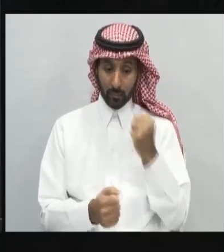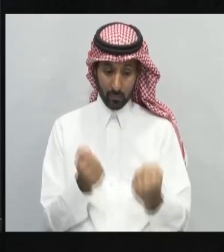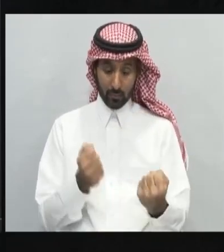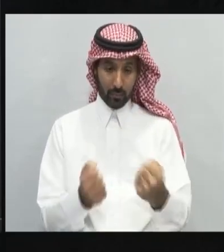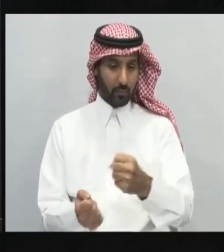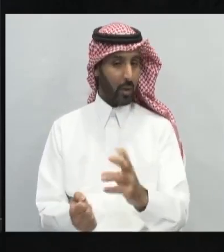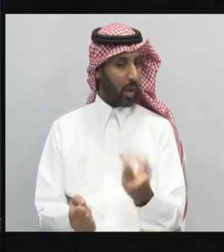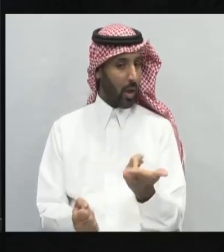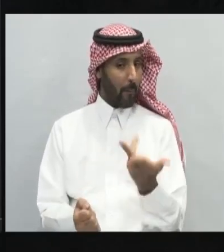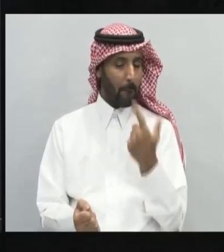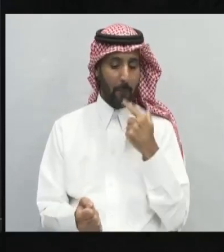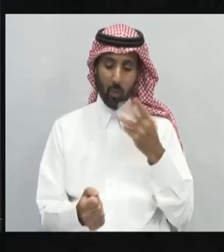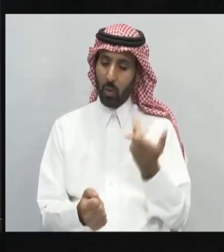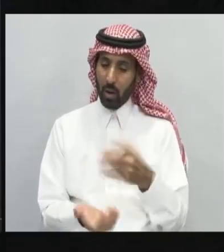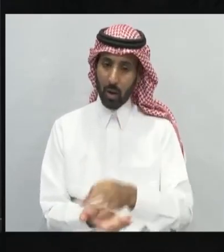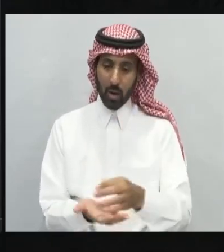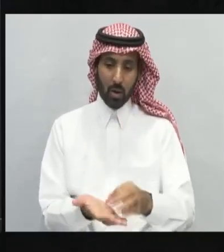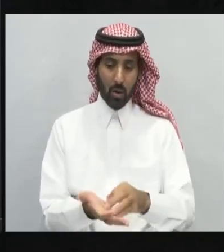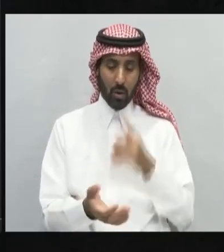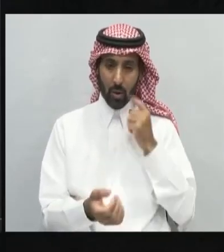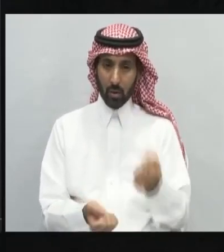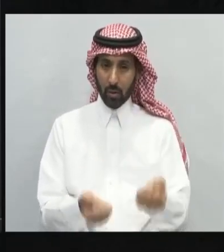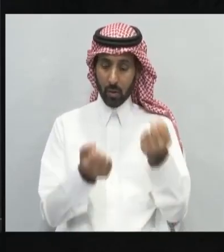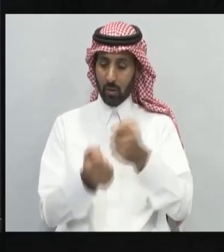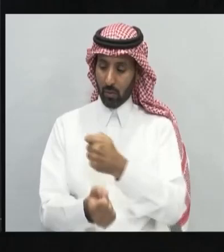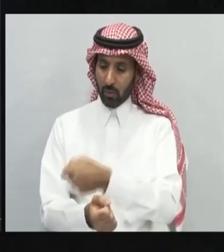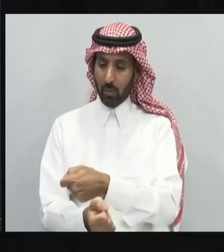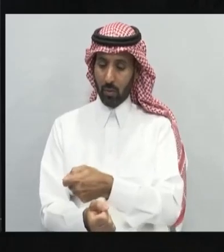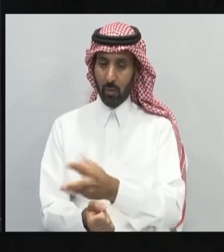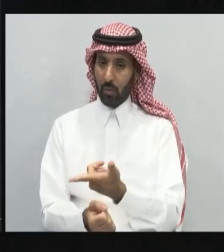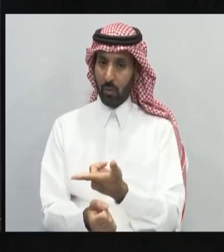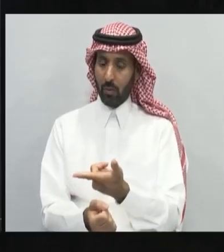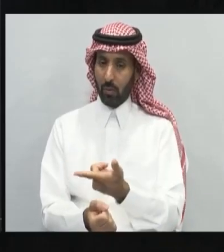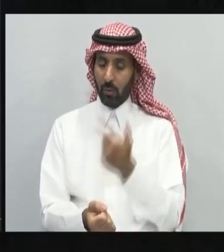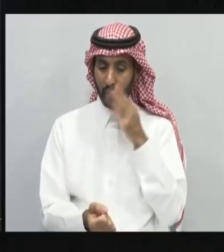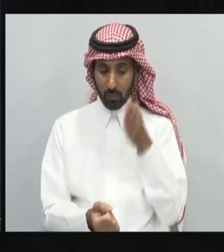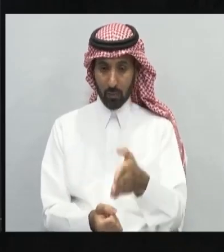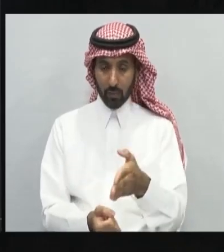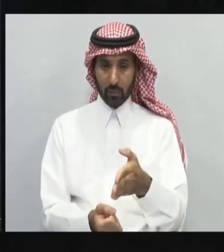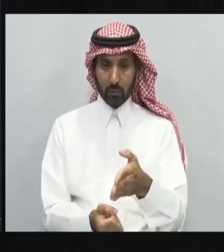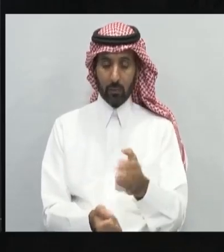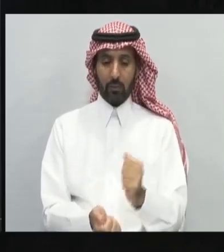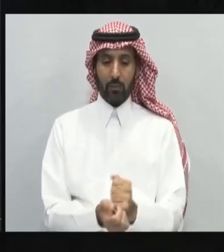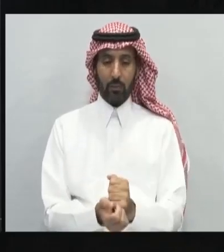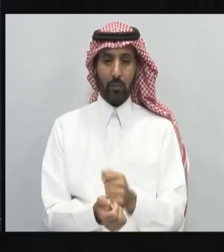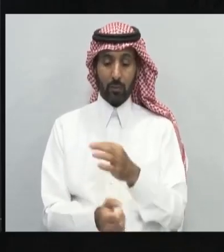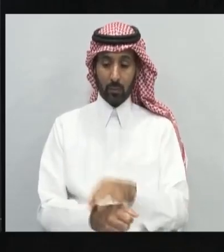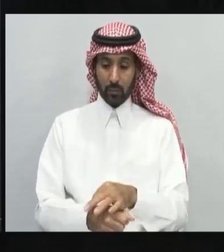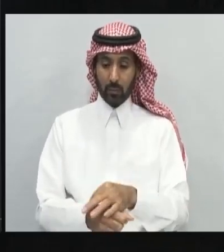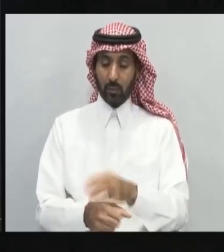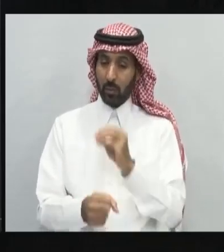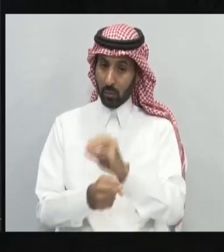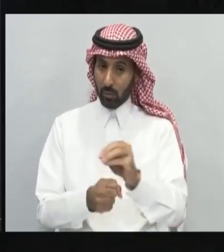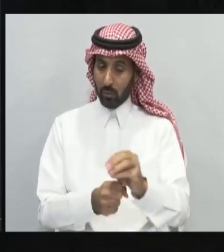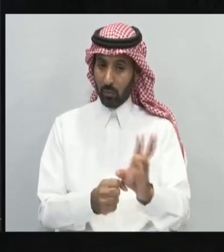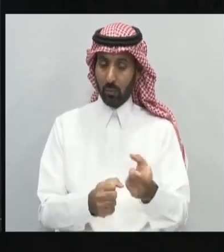How much? Where is it? When can you get into there? So when you're giving directions to people, so they will get